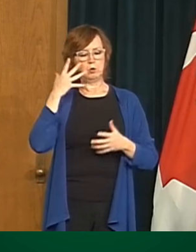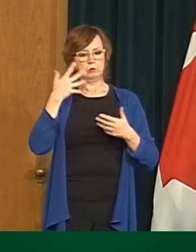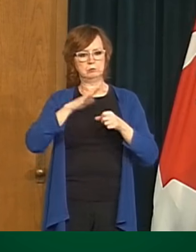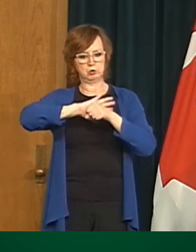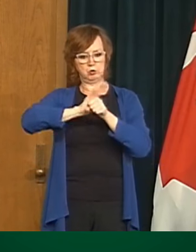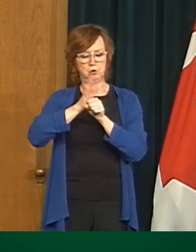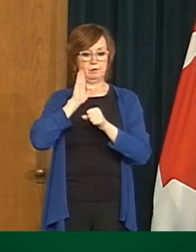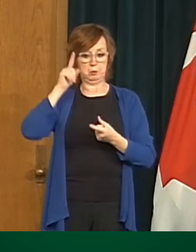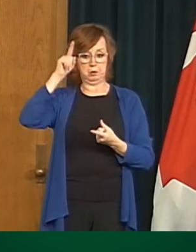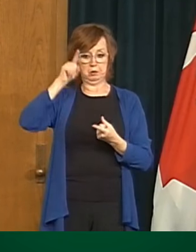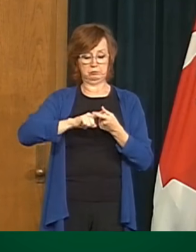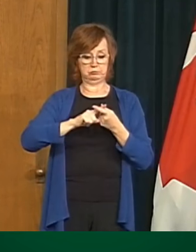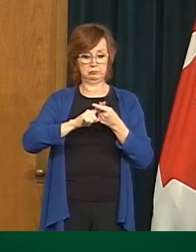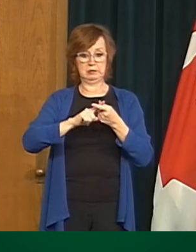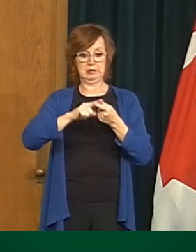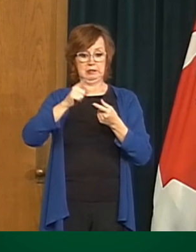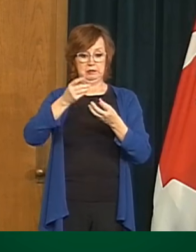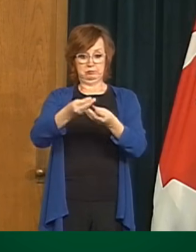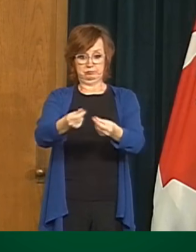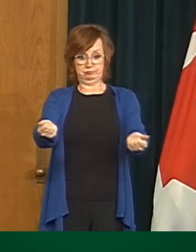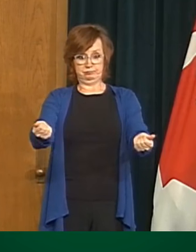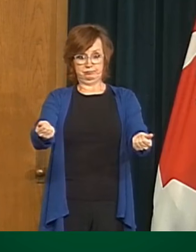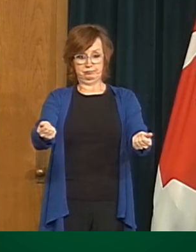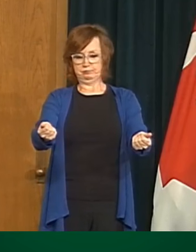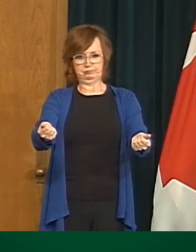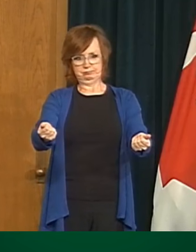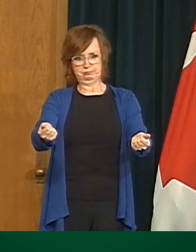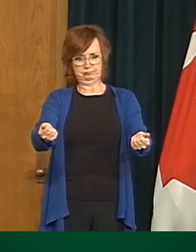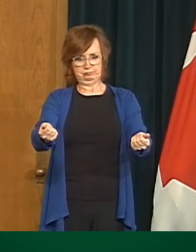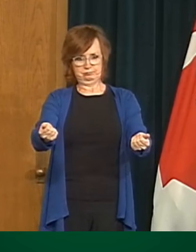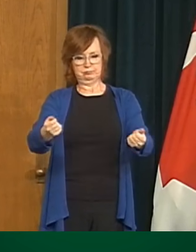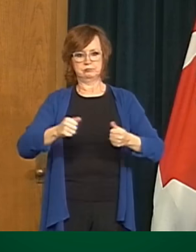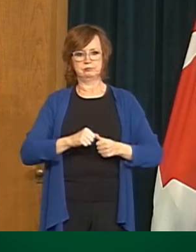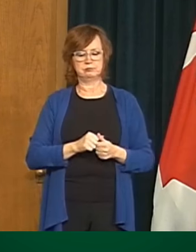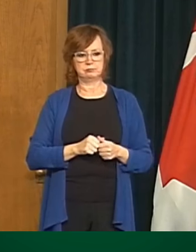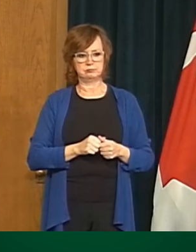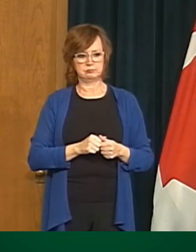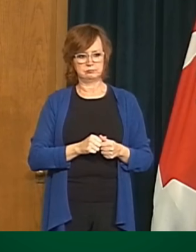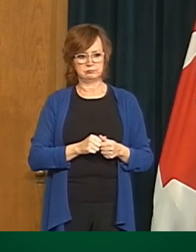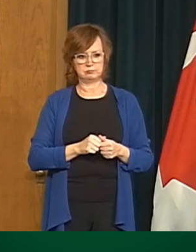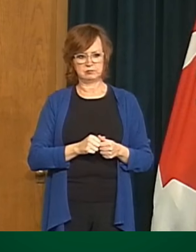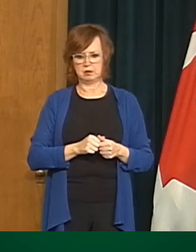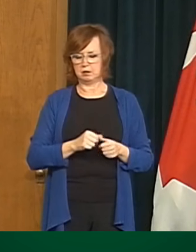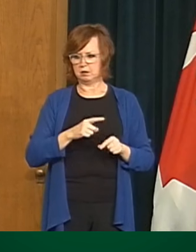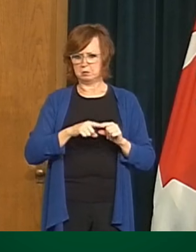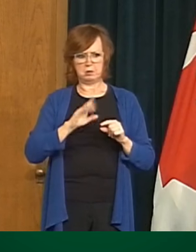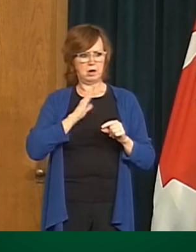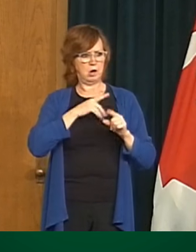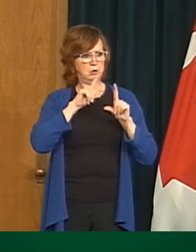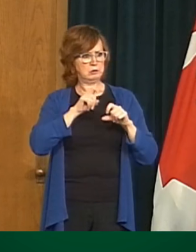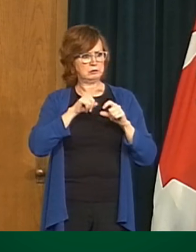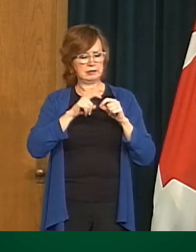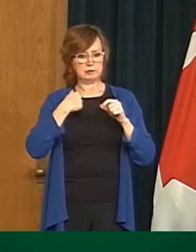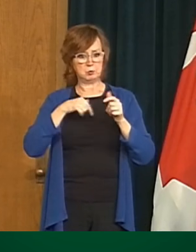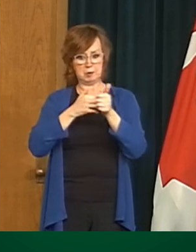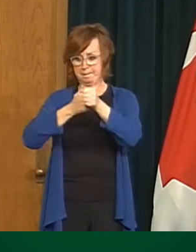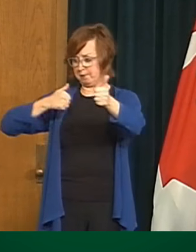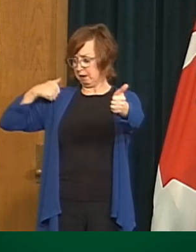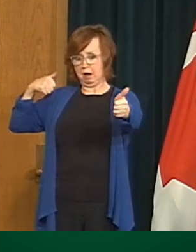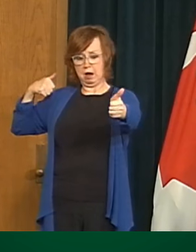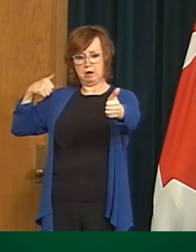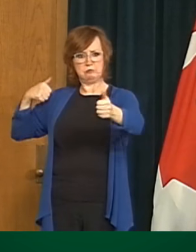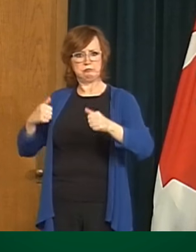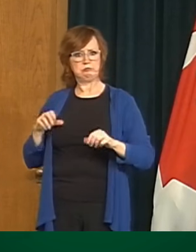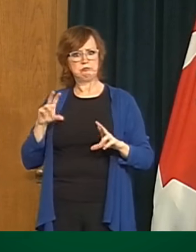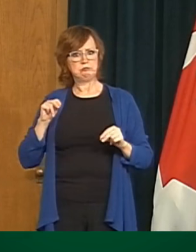sure that we have capacity both in the number of tests we can do today, and I'd also point out that we've never had a backlog in tests in Saskatchewan like some of the other